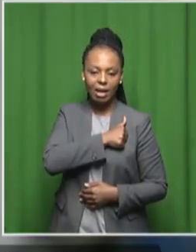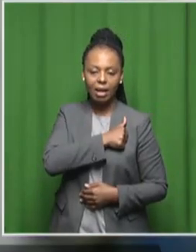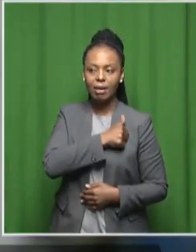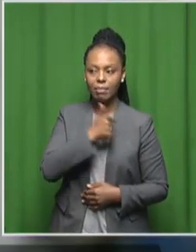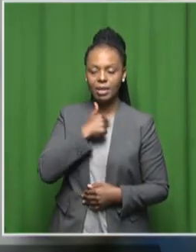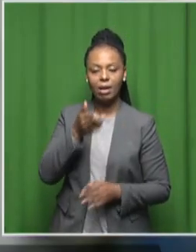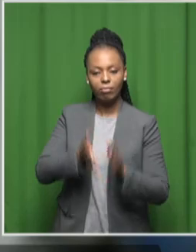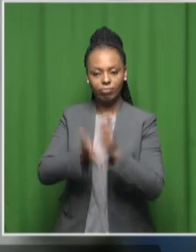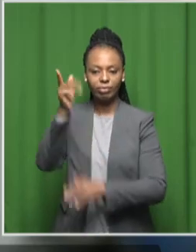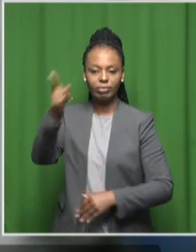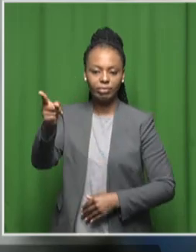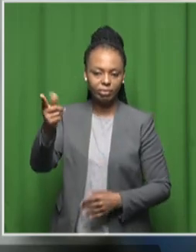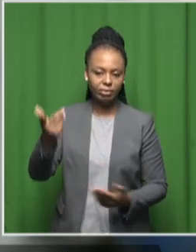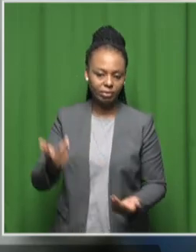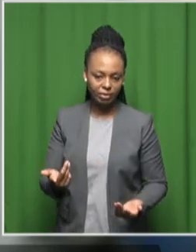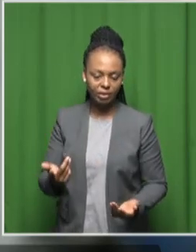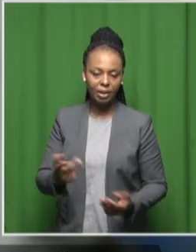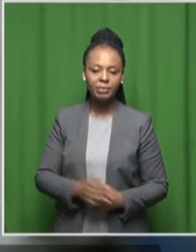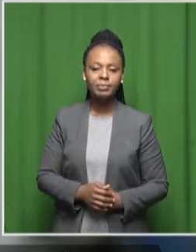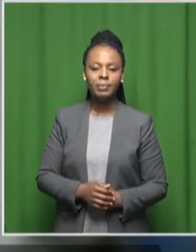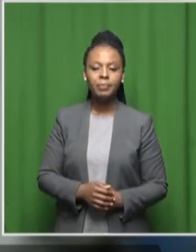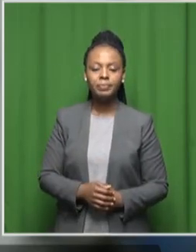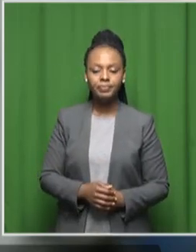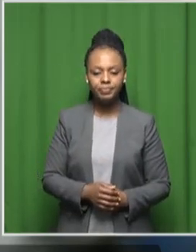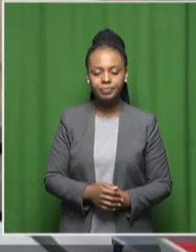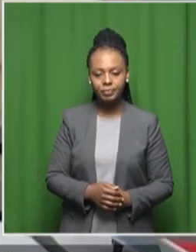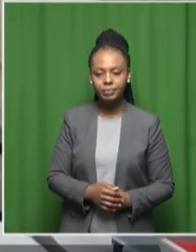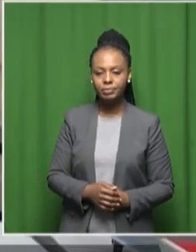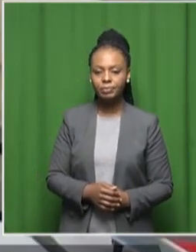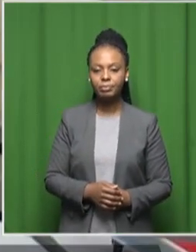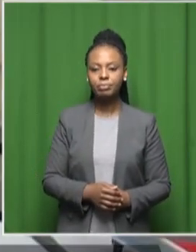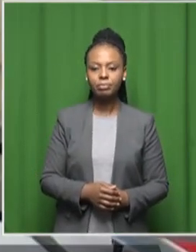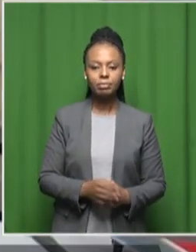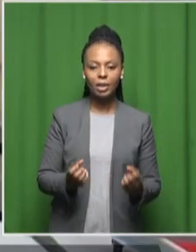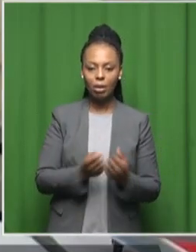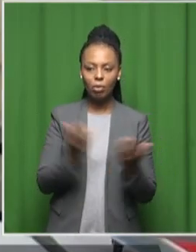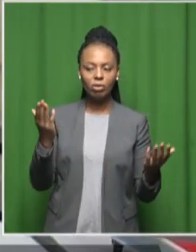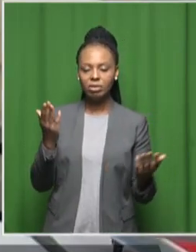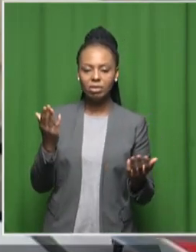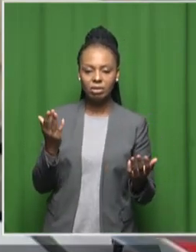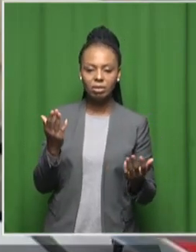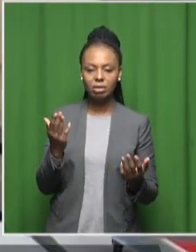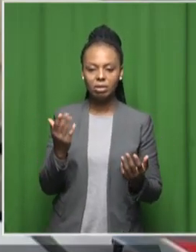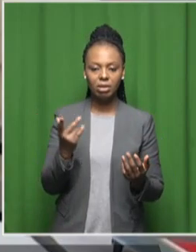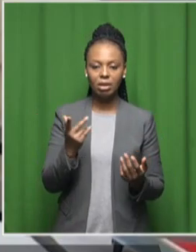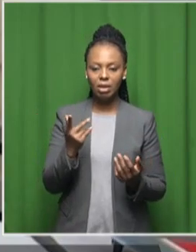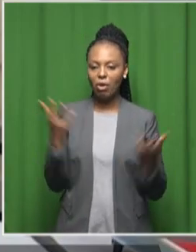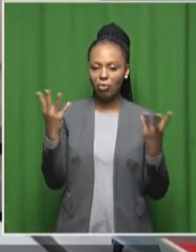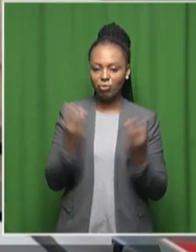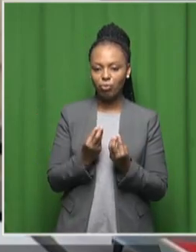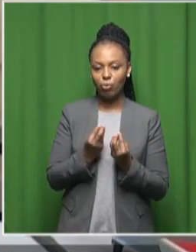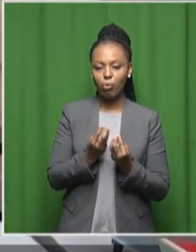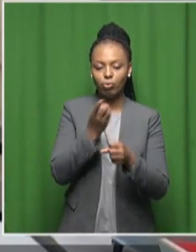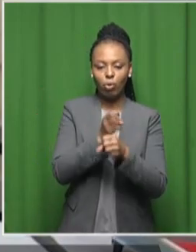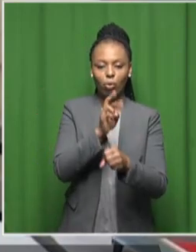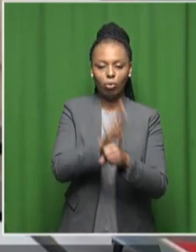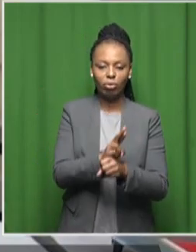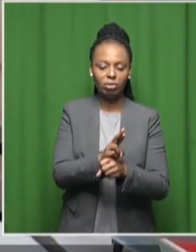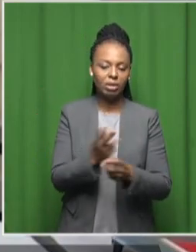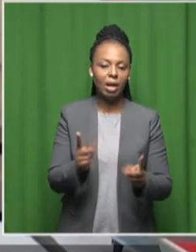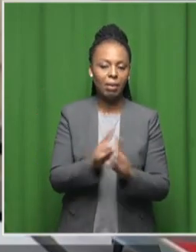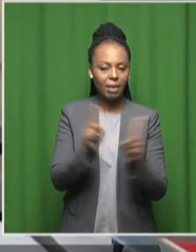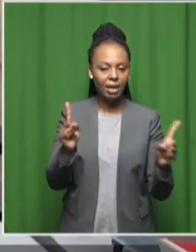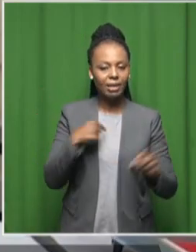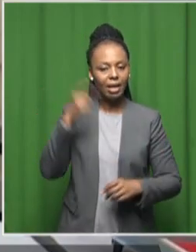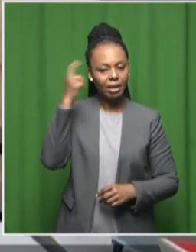As a result, there aren't that many of us around. But I think that there needs to be an